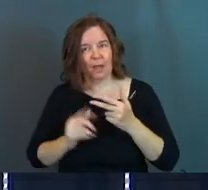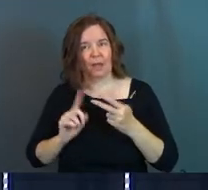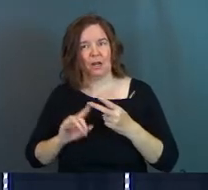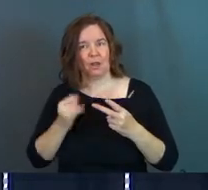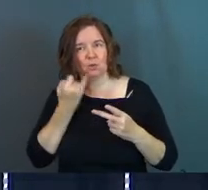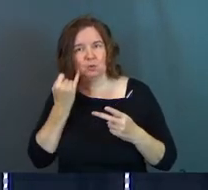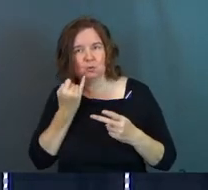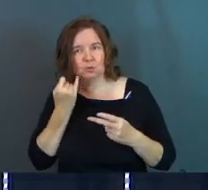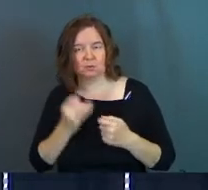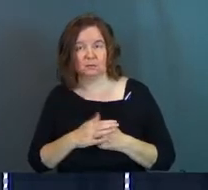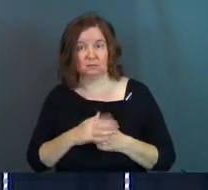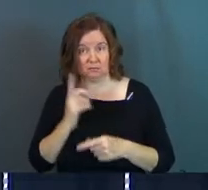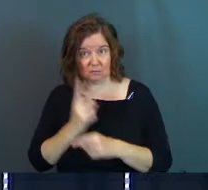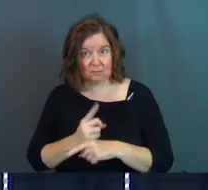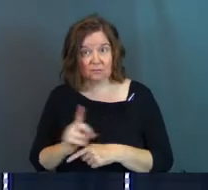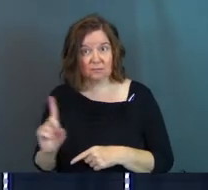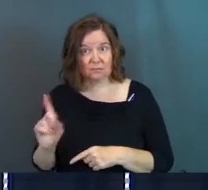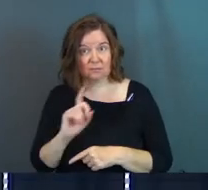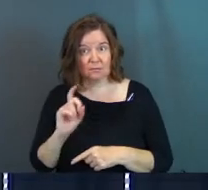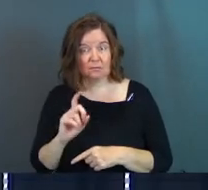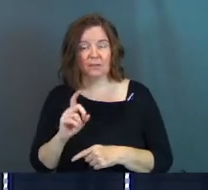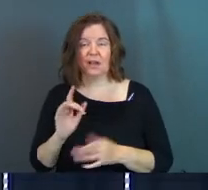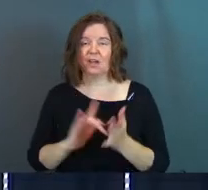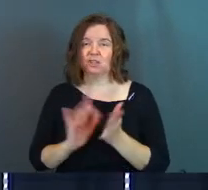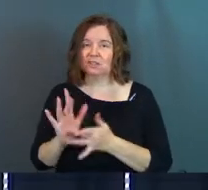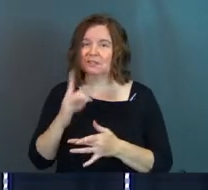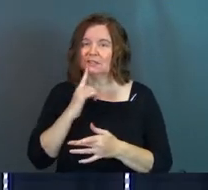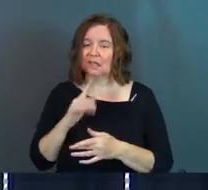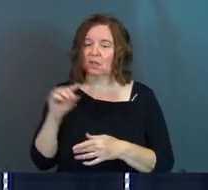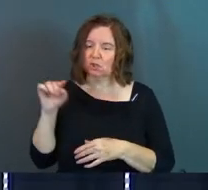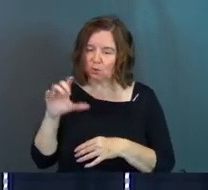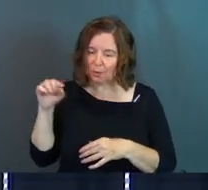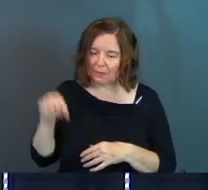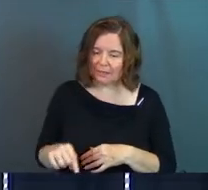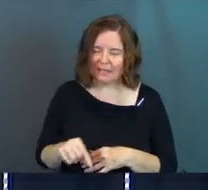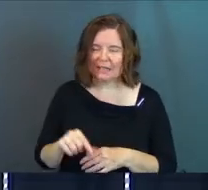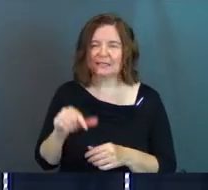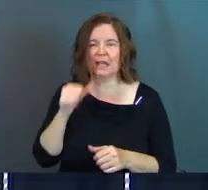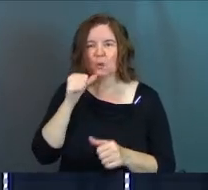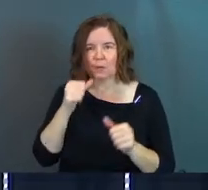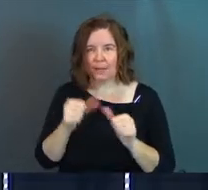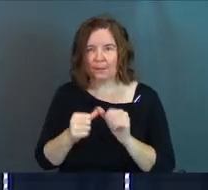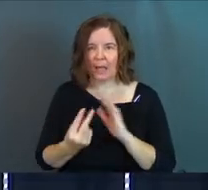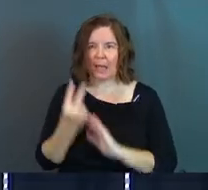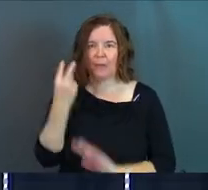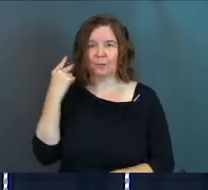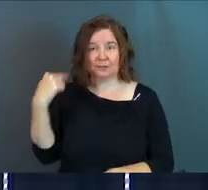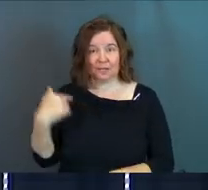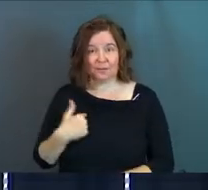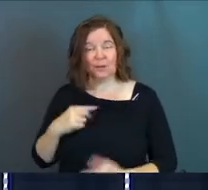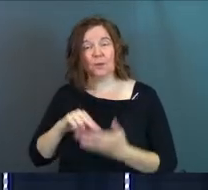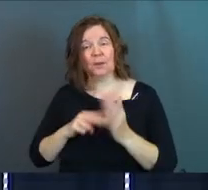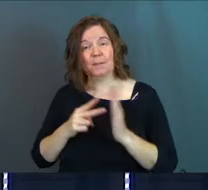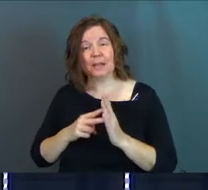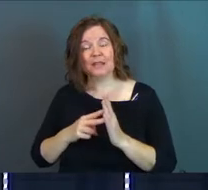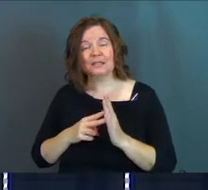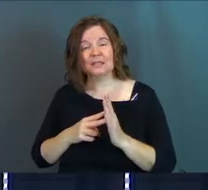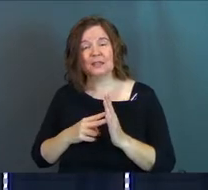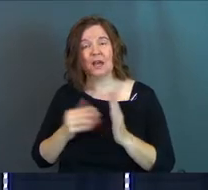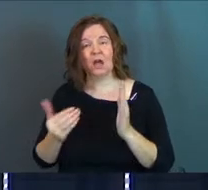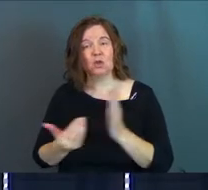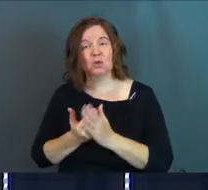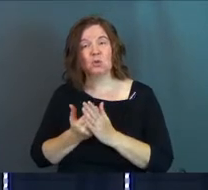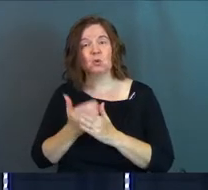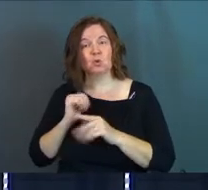the juice, do we not? And Jesus said, do this in remembrance of me. It was meant to be an ordinance, a